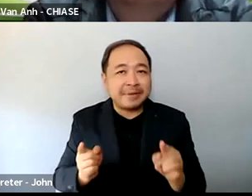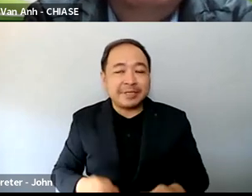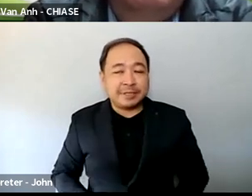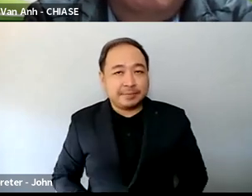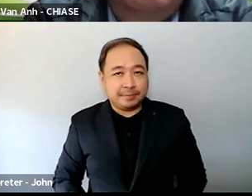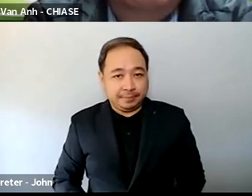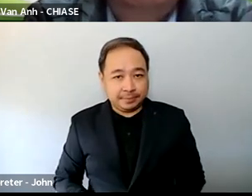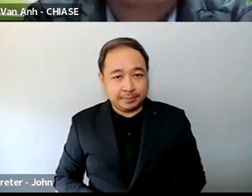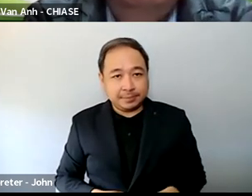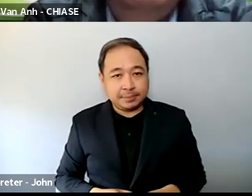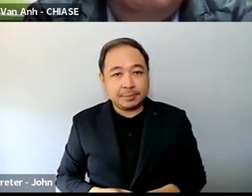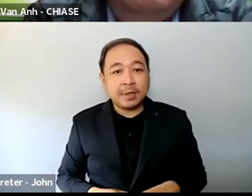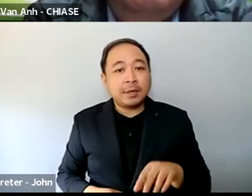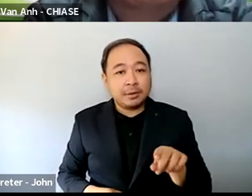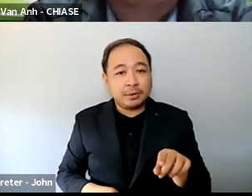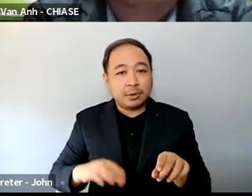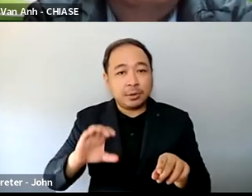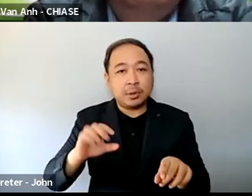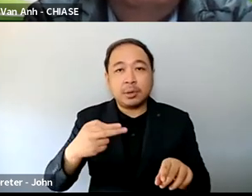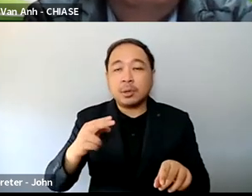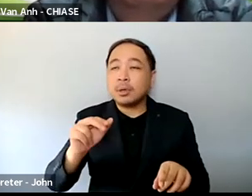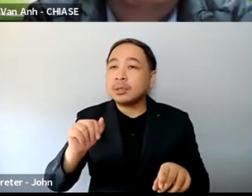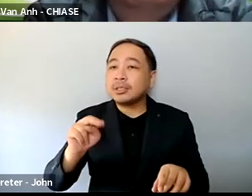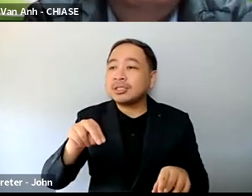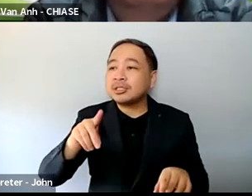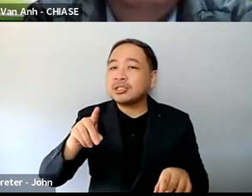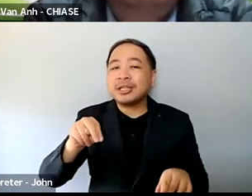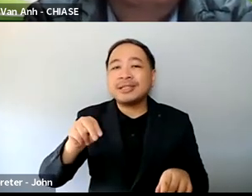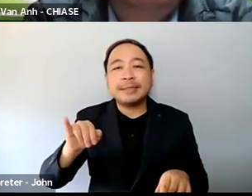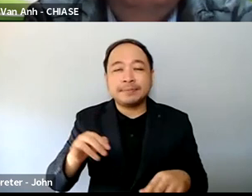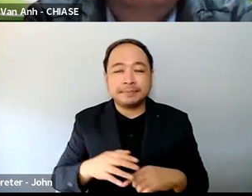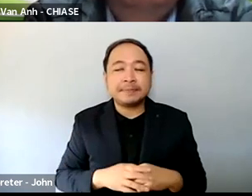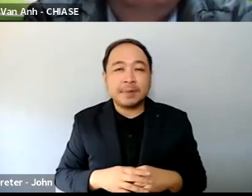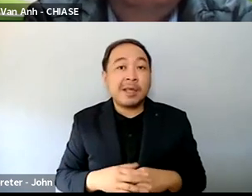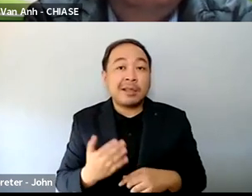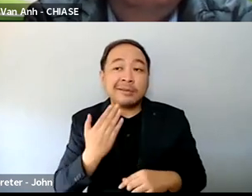Thank you so much for this opportunity again. Well,